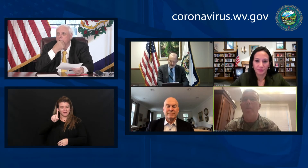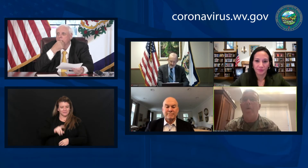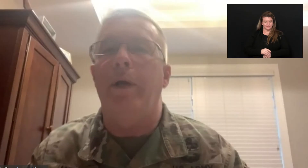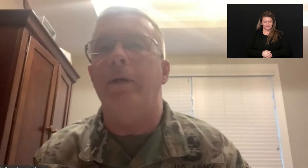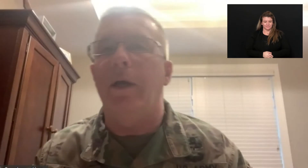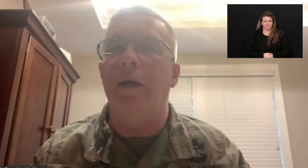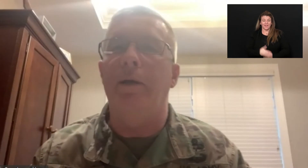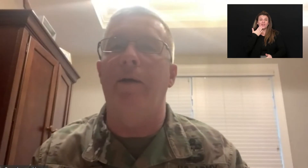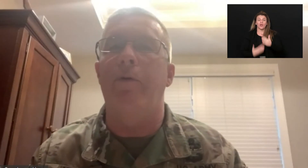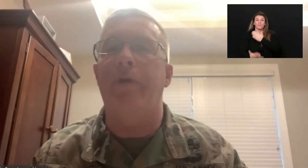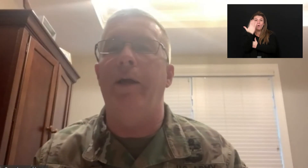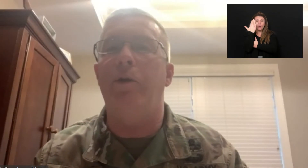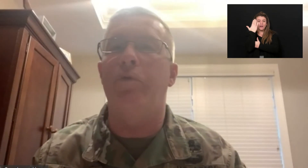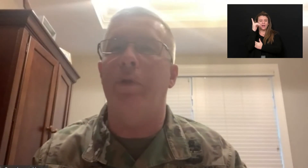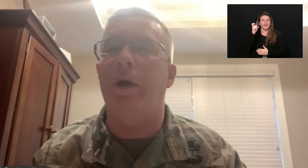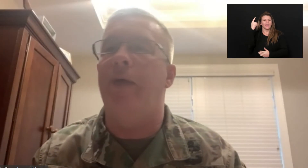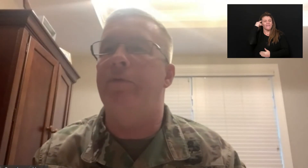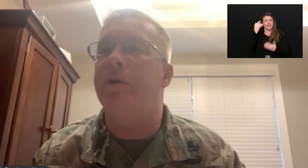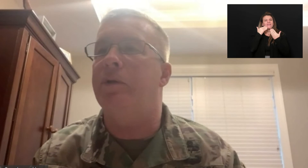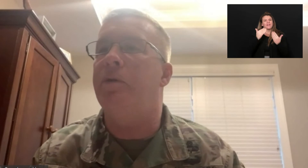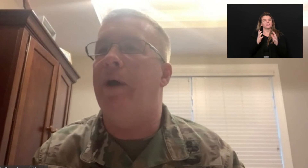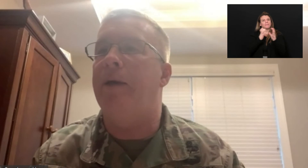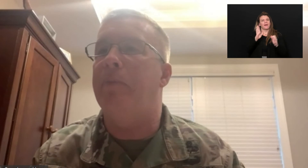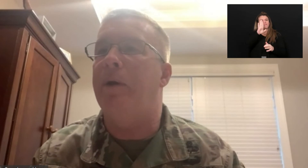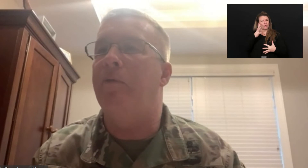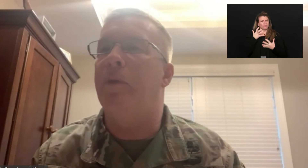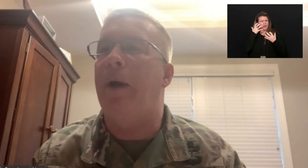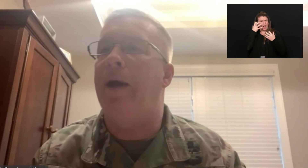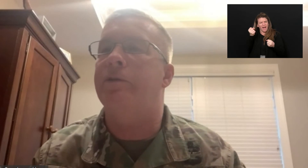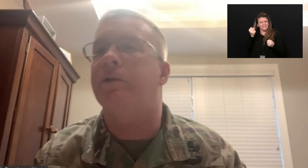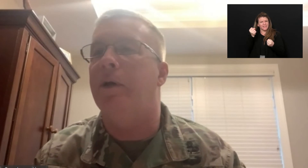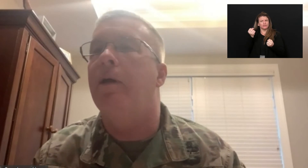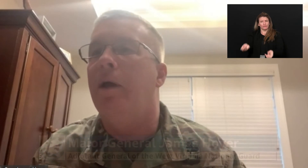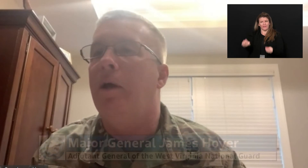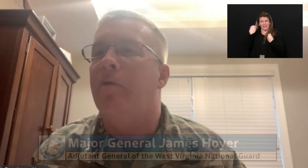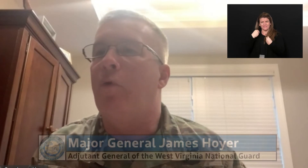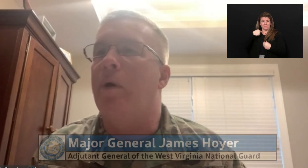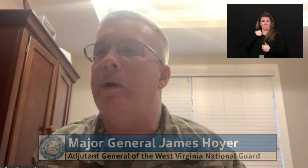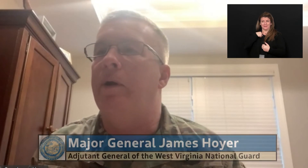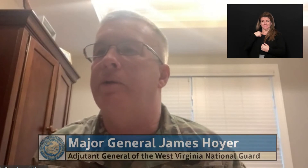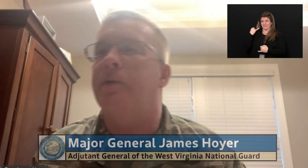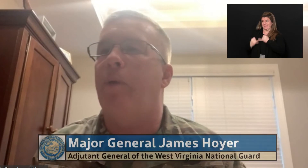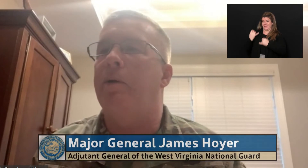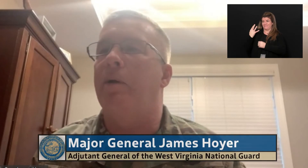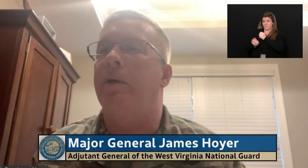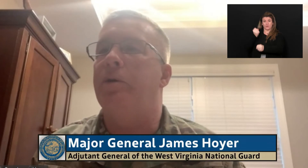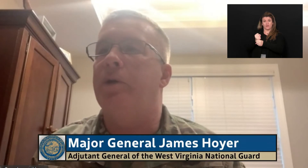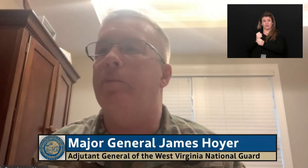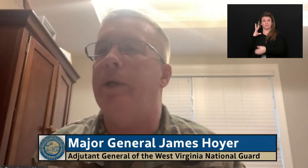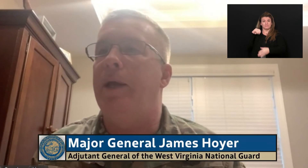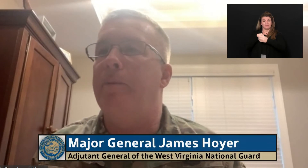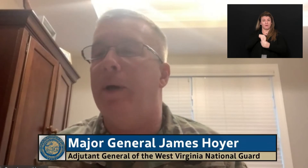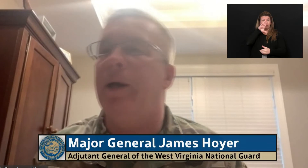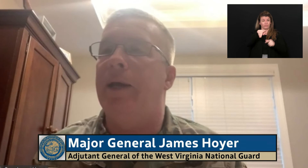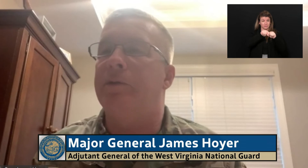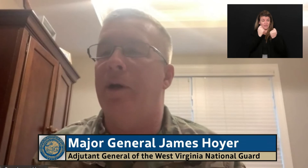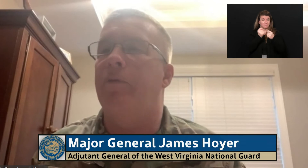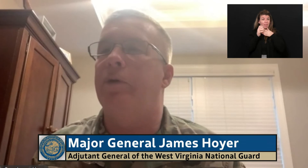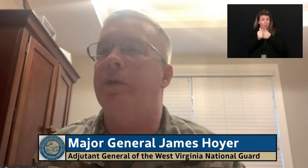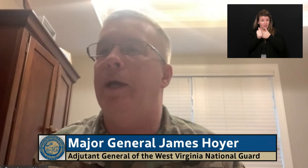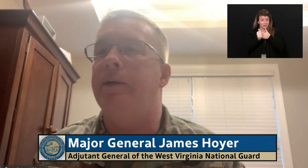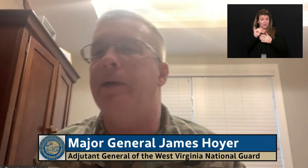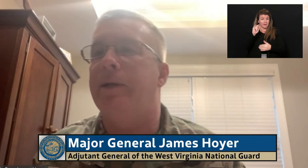Good morning, and Governor, thank you for the confidence that you've had in me over the past 4 years as part of your leadership team. As